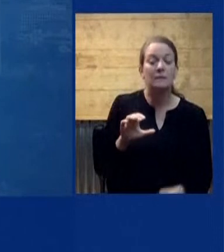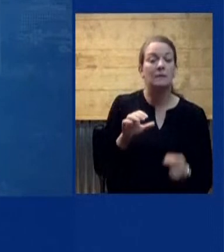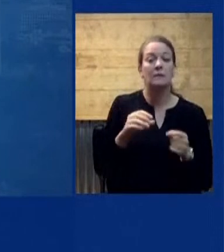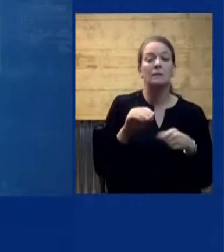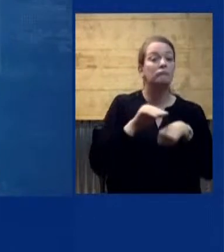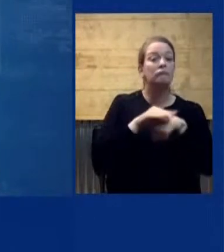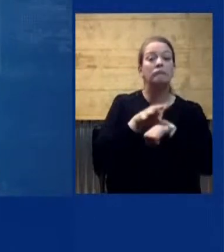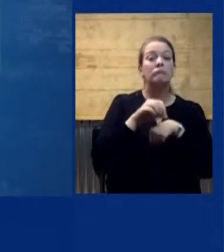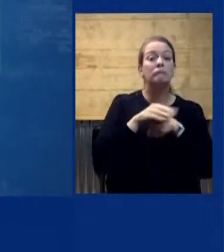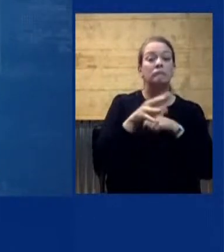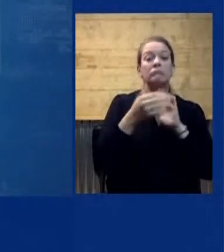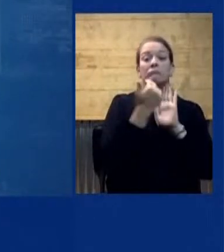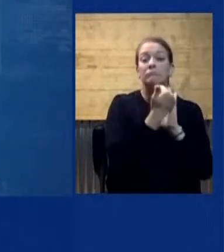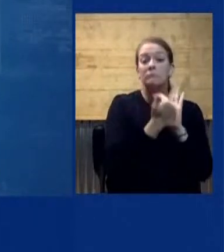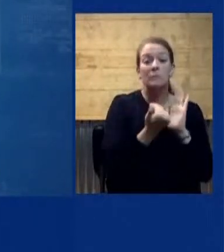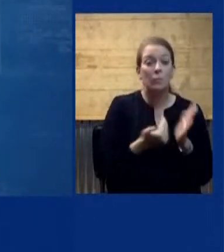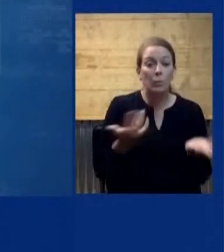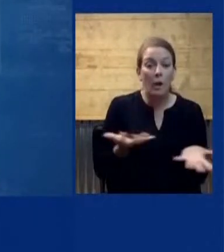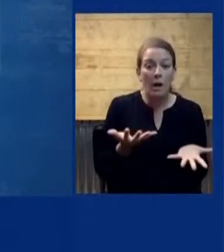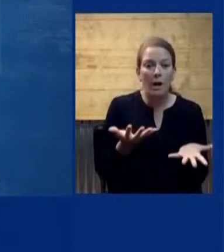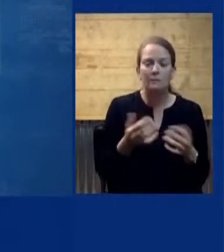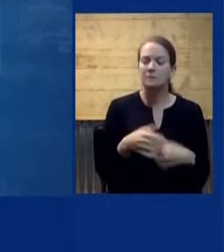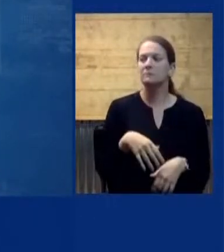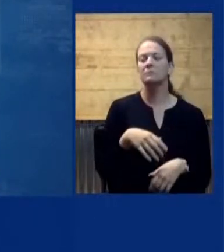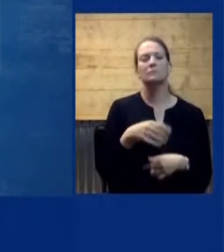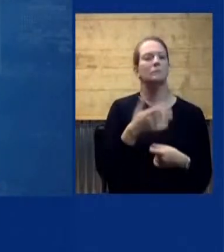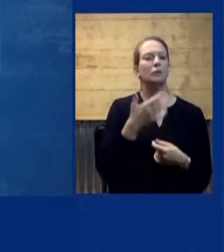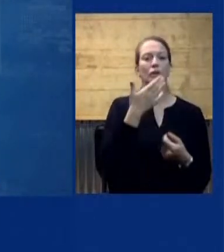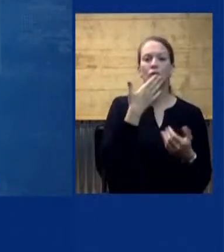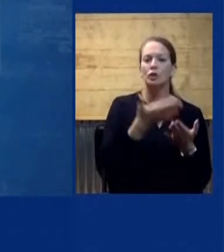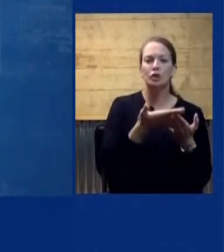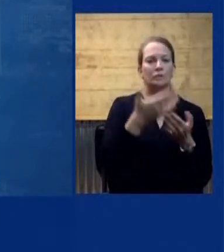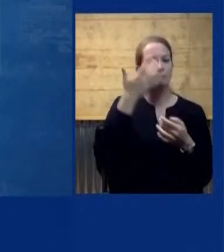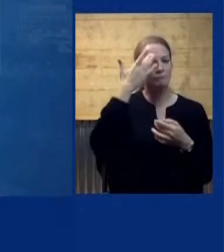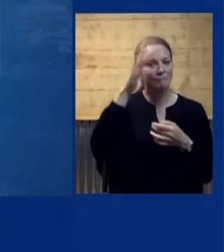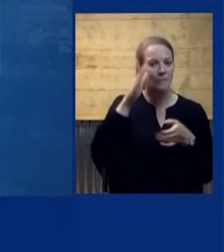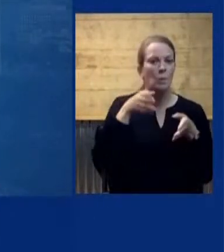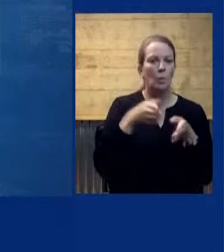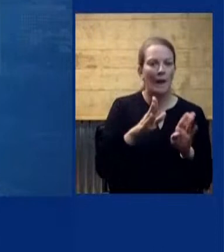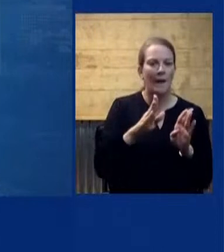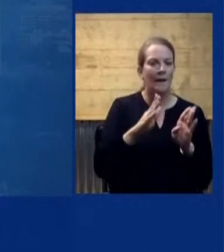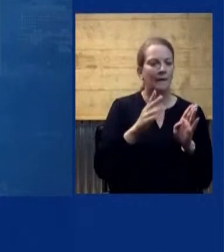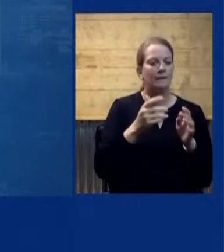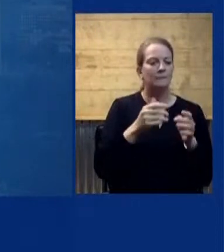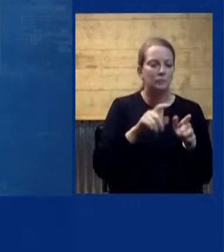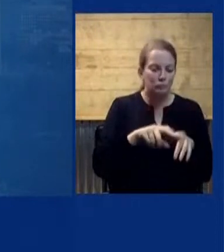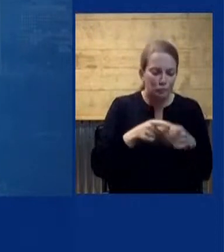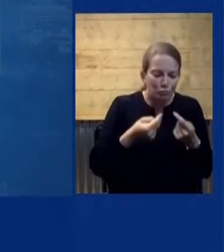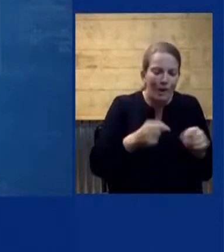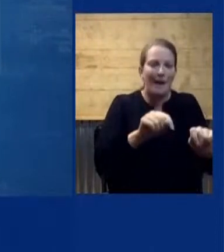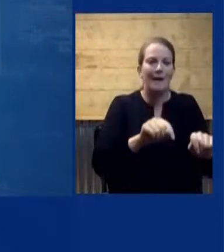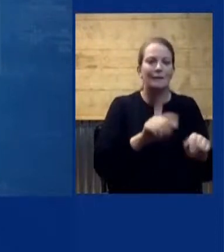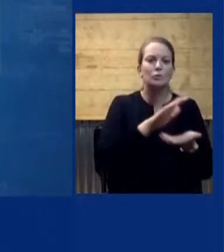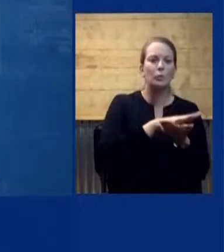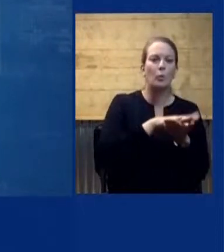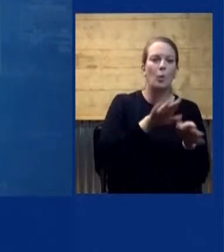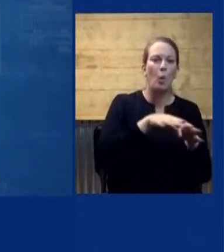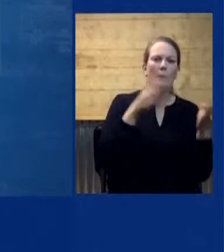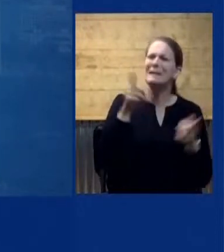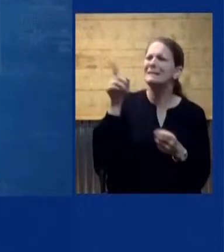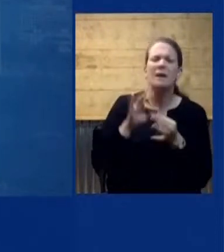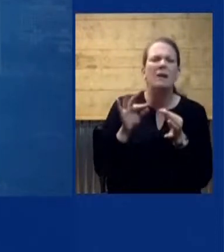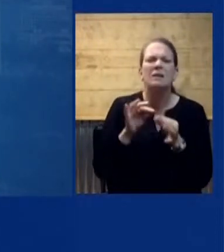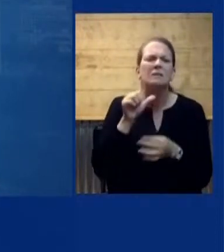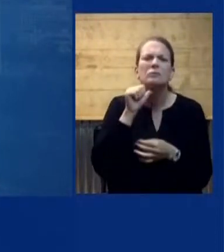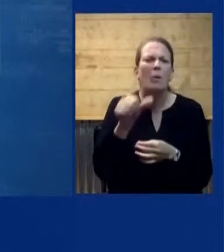on a semi-intelligent way to reopen the schools. He then says, don't listen to the CDC.